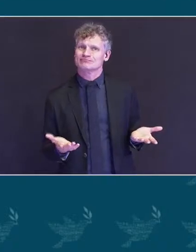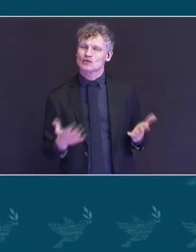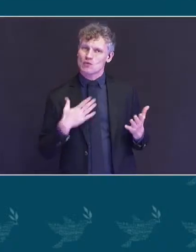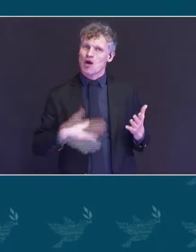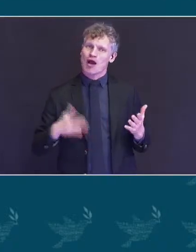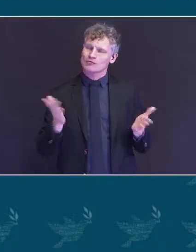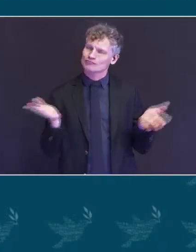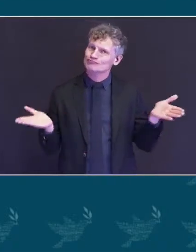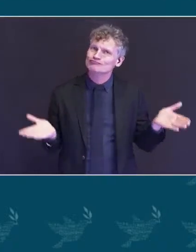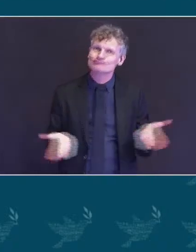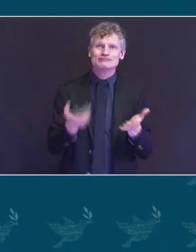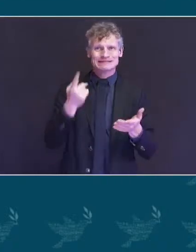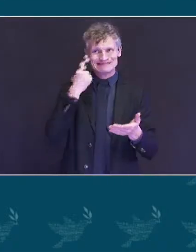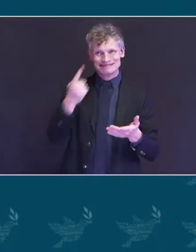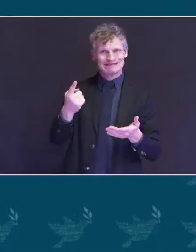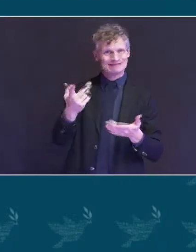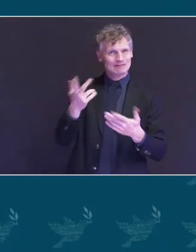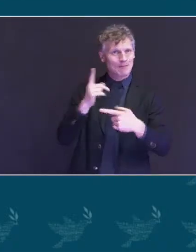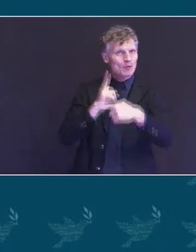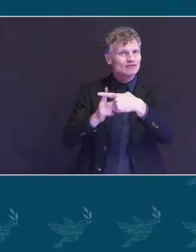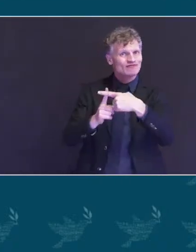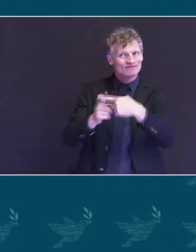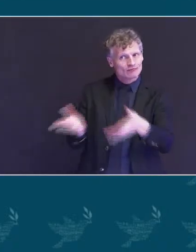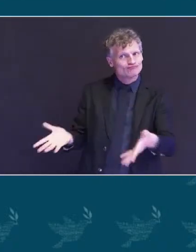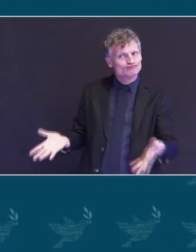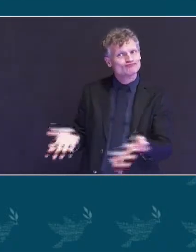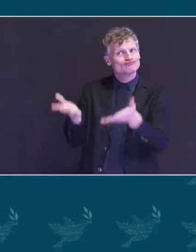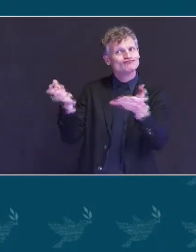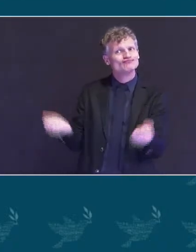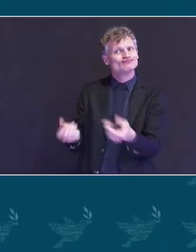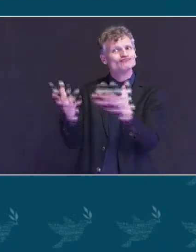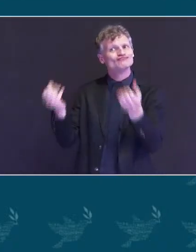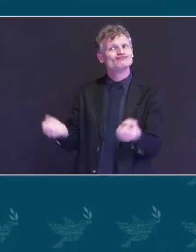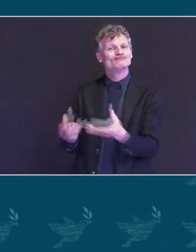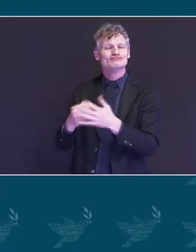encouraged. And then development of